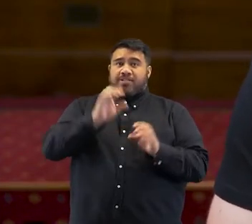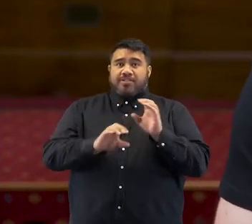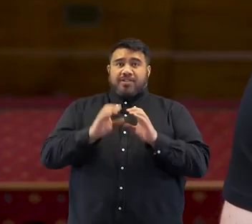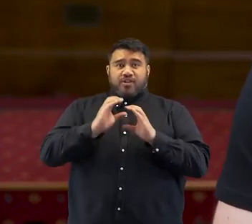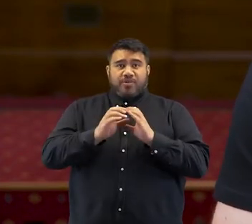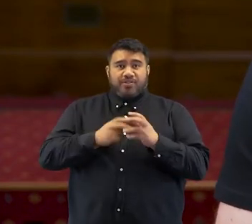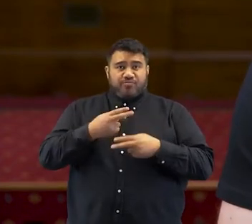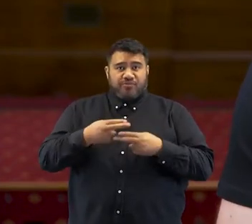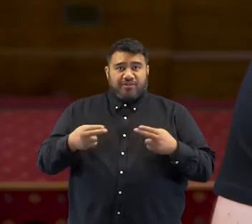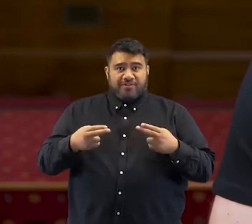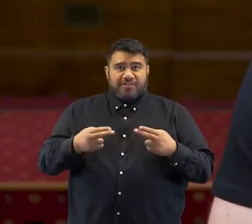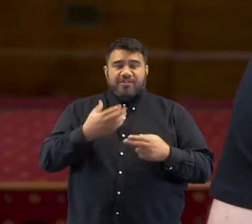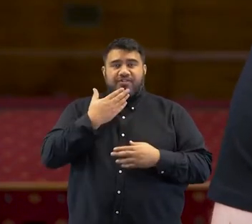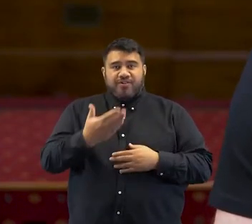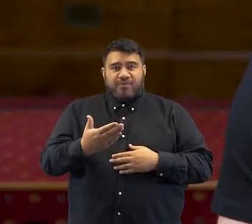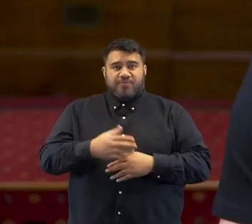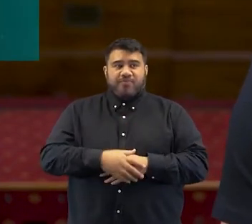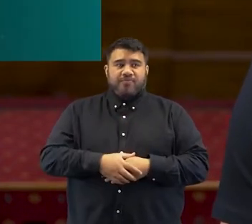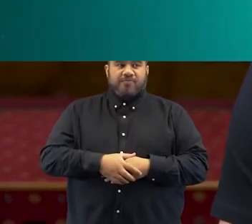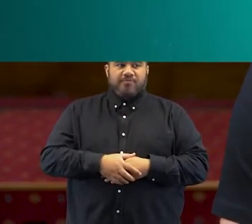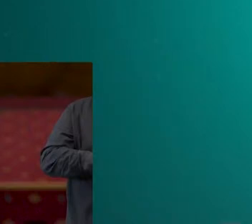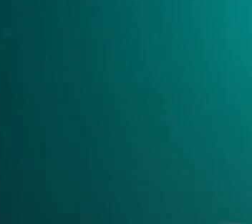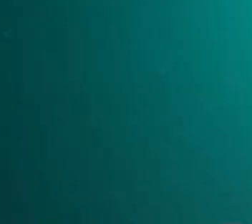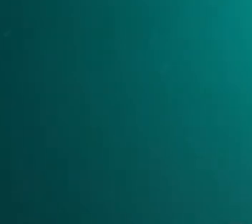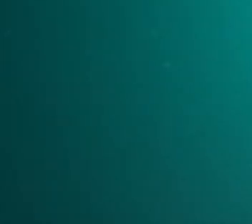Science Communication Prize. Kia ora, Scotty.